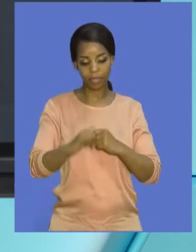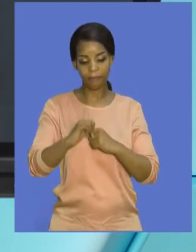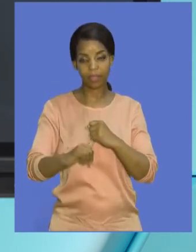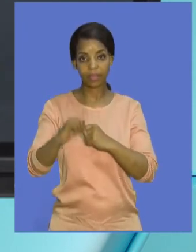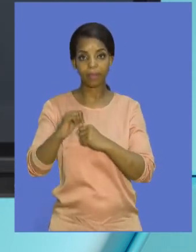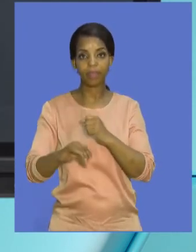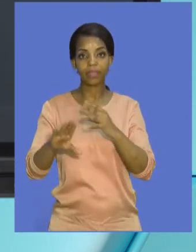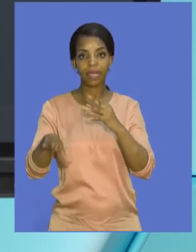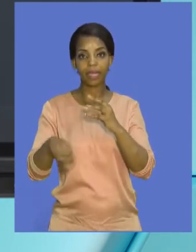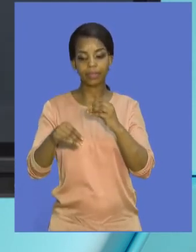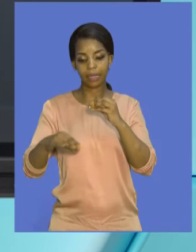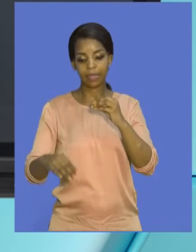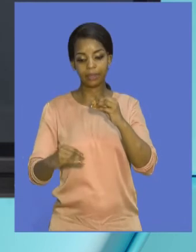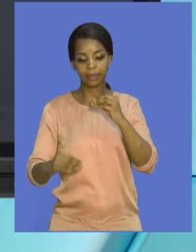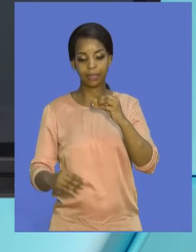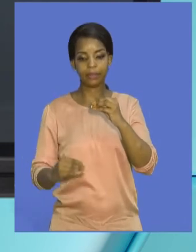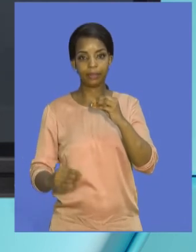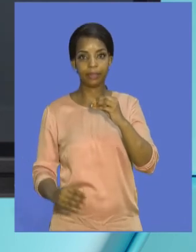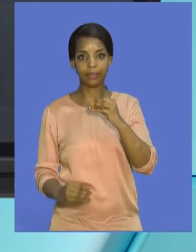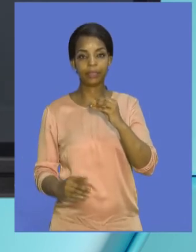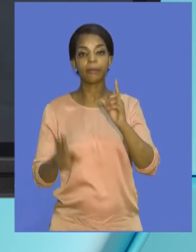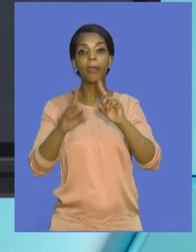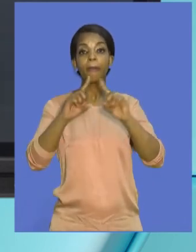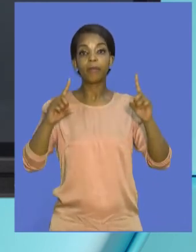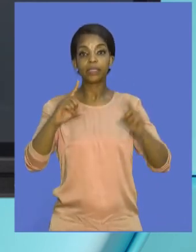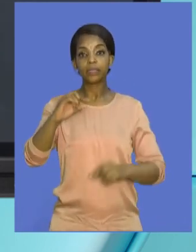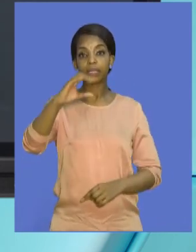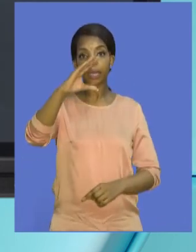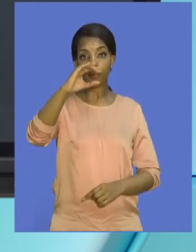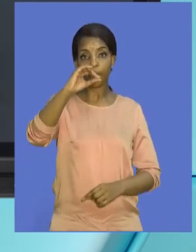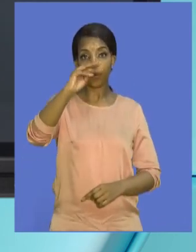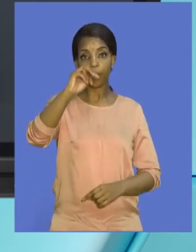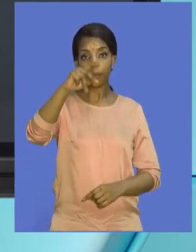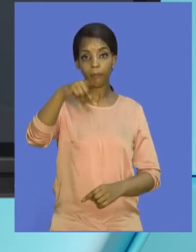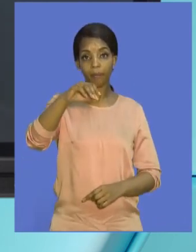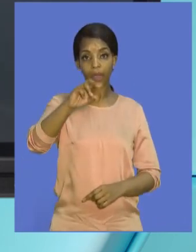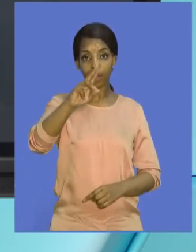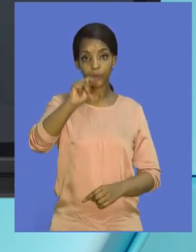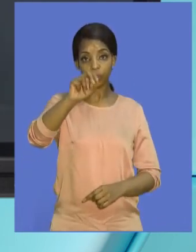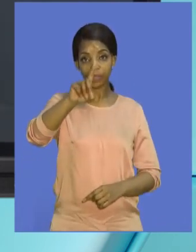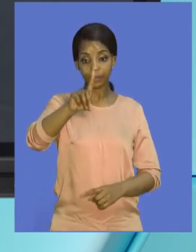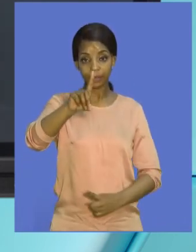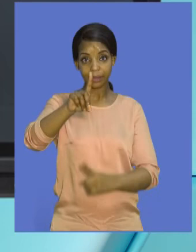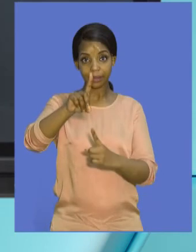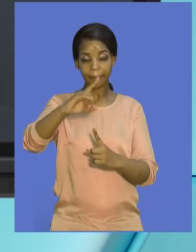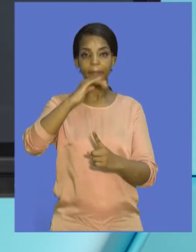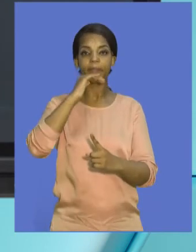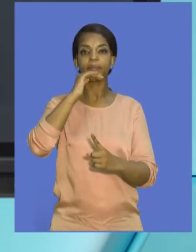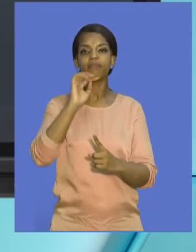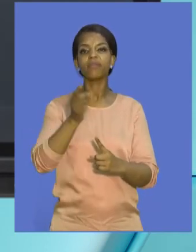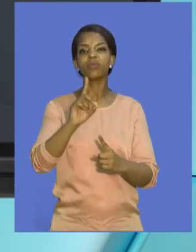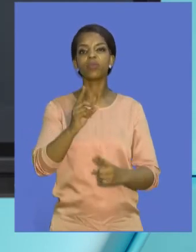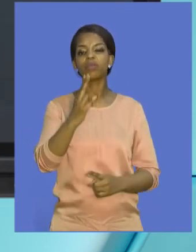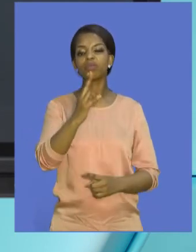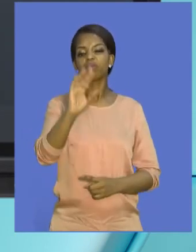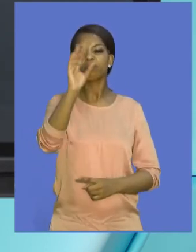Whereas if we go to compound, which we will go to at a later stage, will then be the percentage, this 2%, if we're dealing with it,